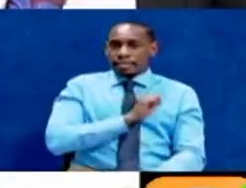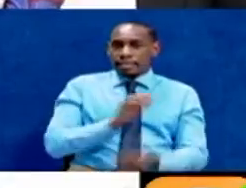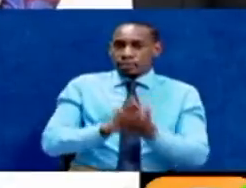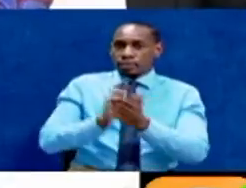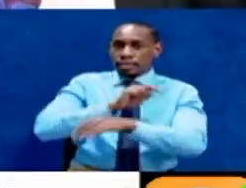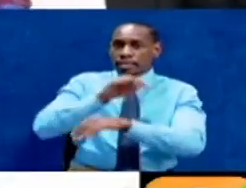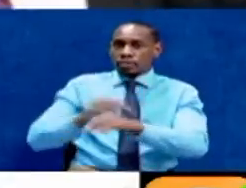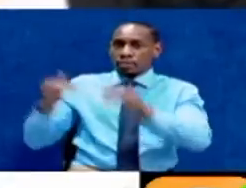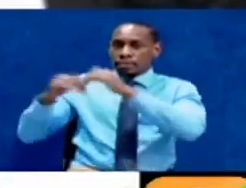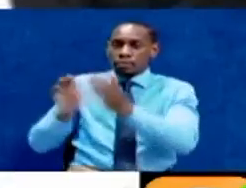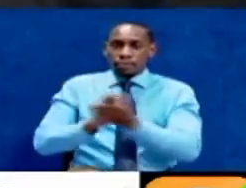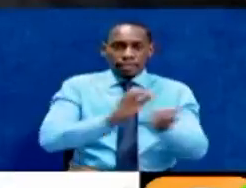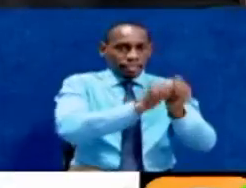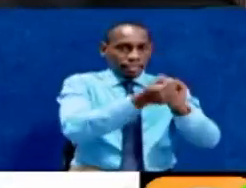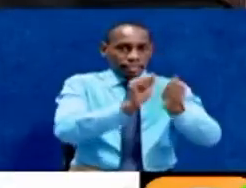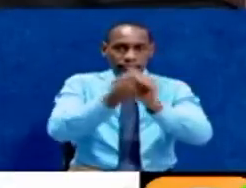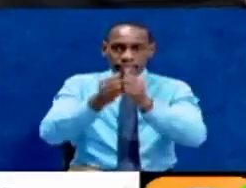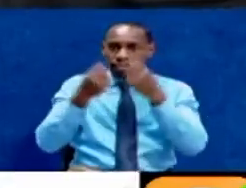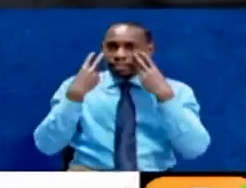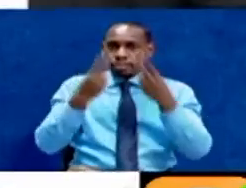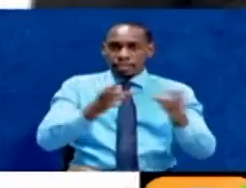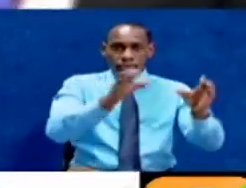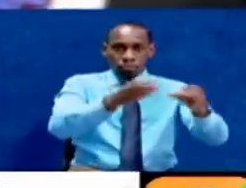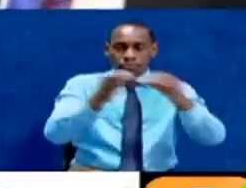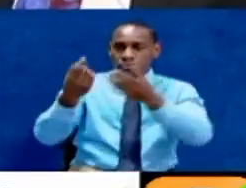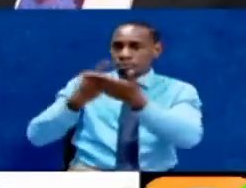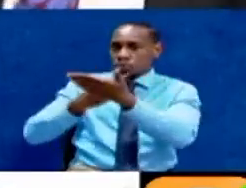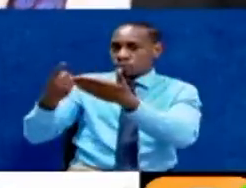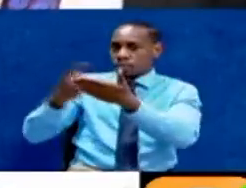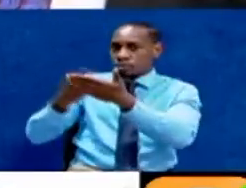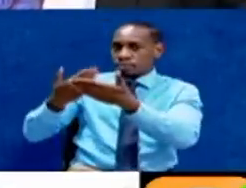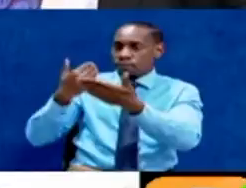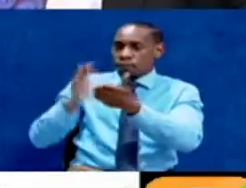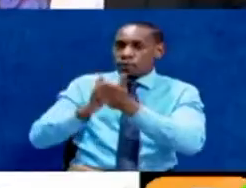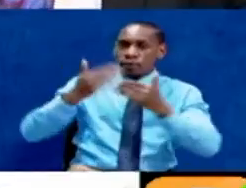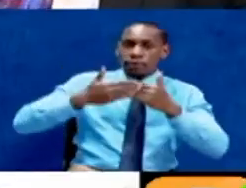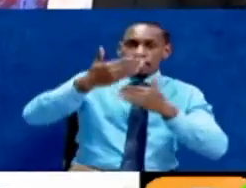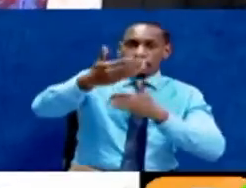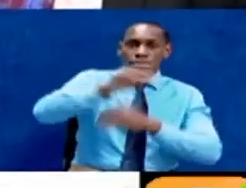the changes that we are seeing in parties over the last couple of weeks and moving forward?